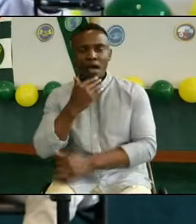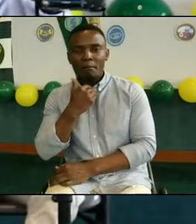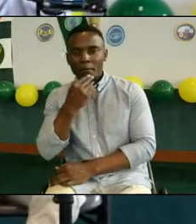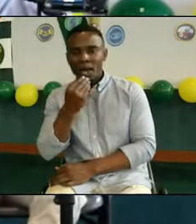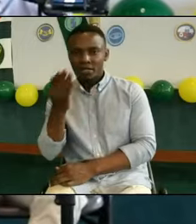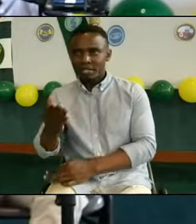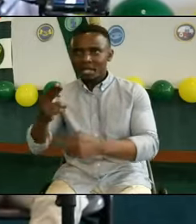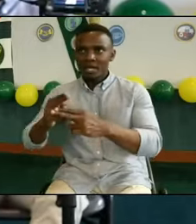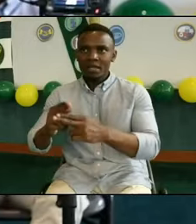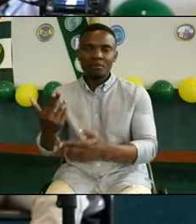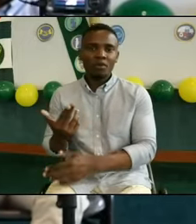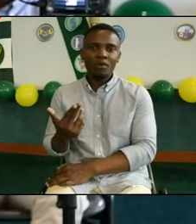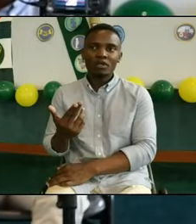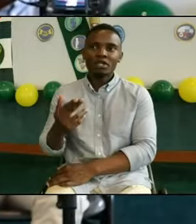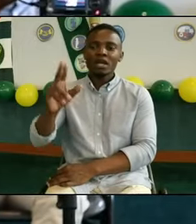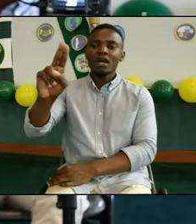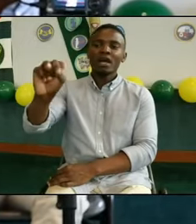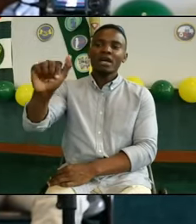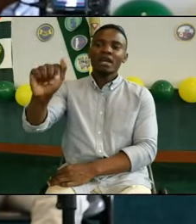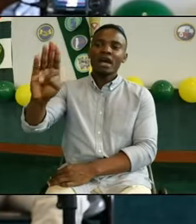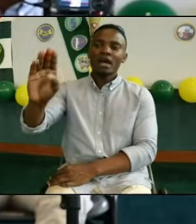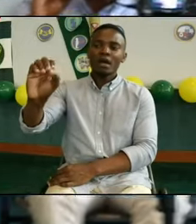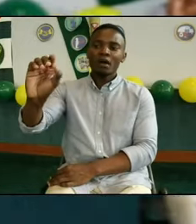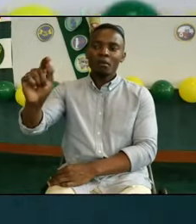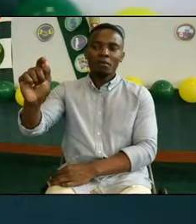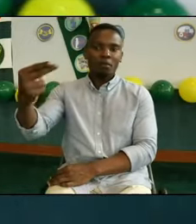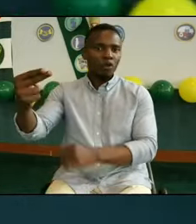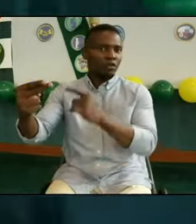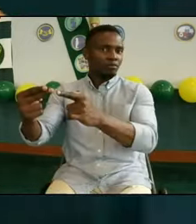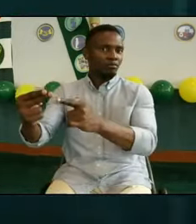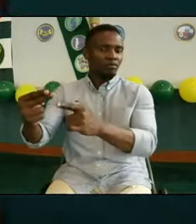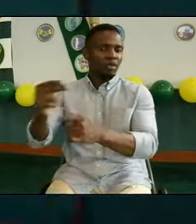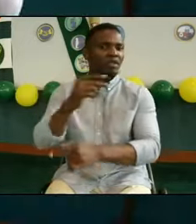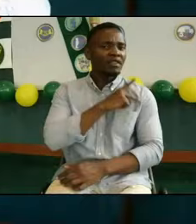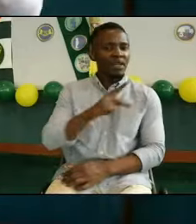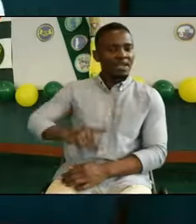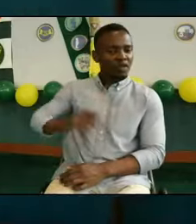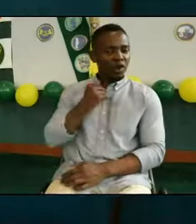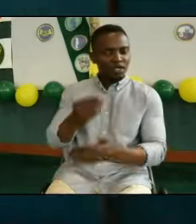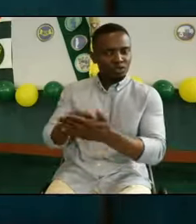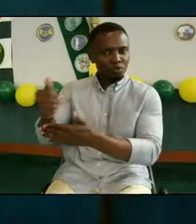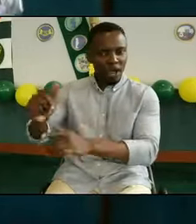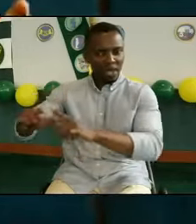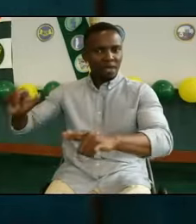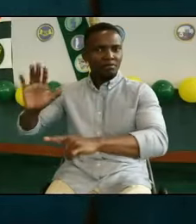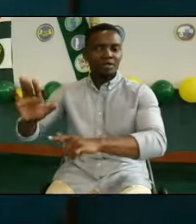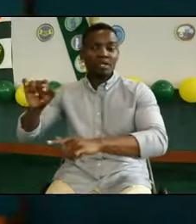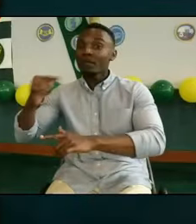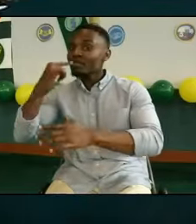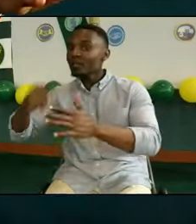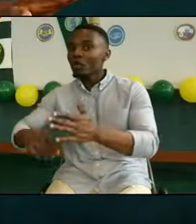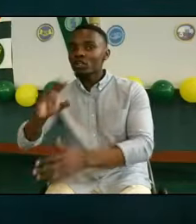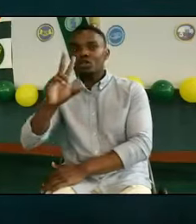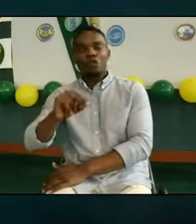king wanted it, he said, I won't sell it. He said, what? For this, I won't sell. The king said, let me give you 2-3 to replace. He